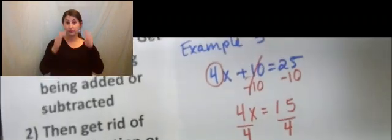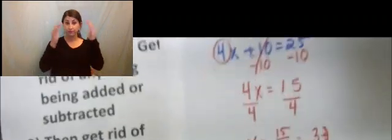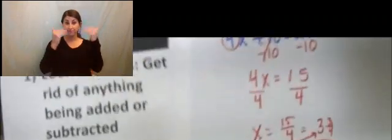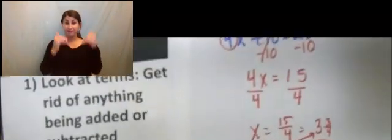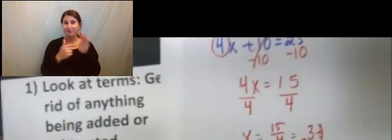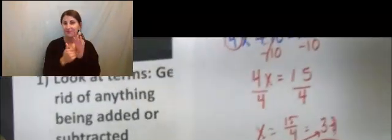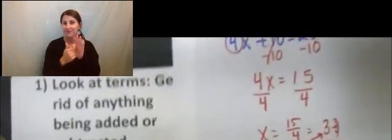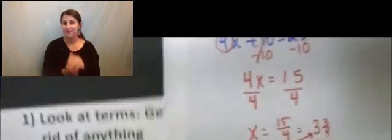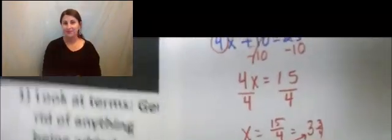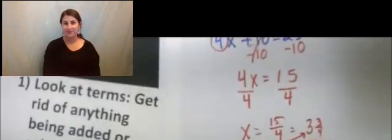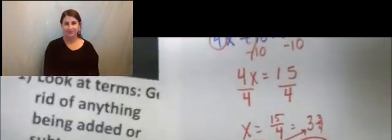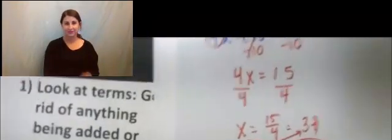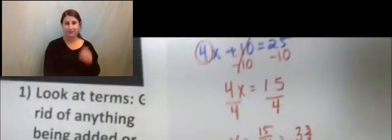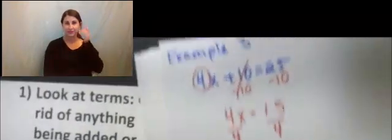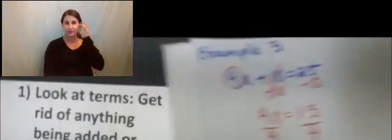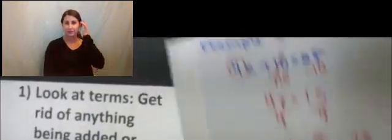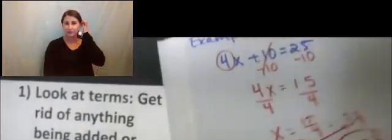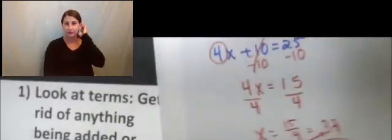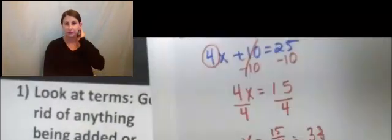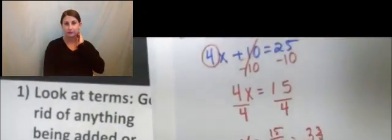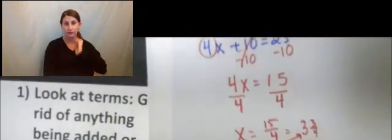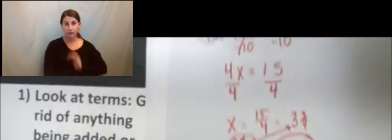All right, next example.